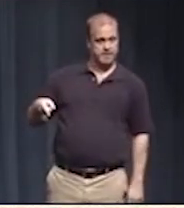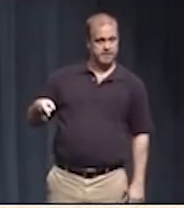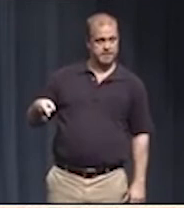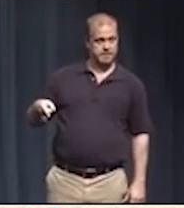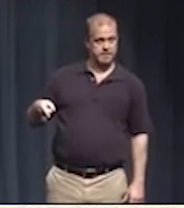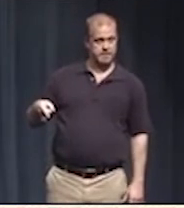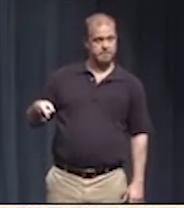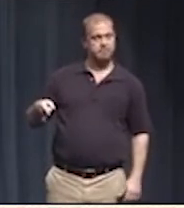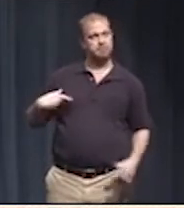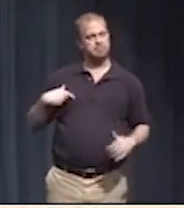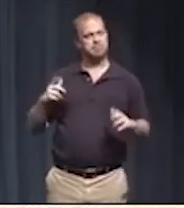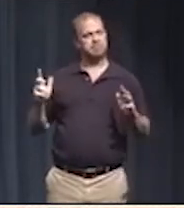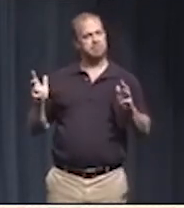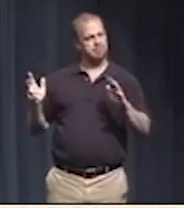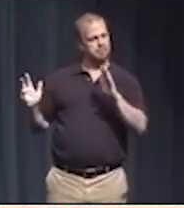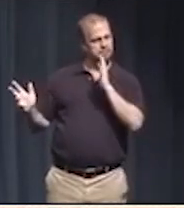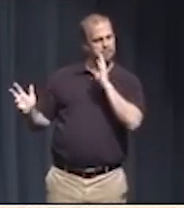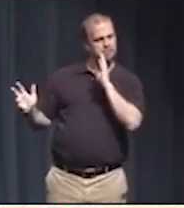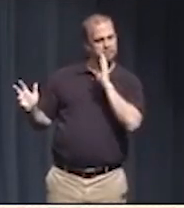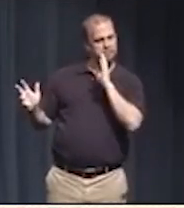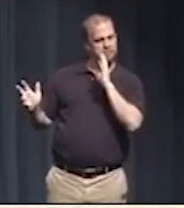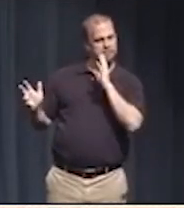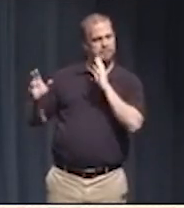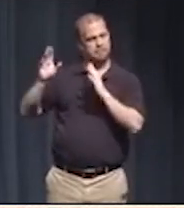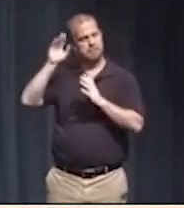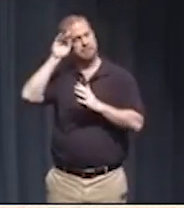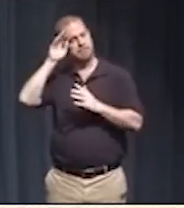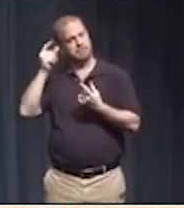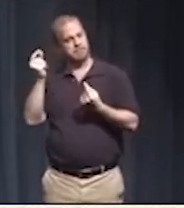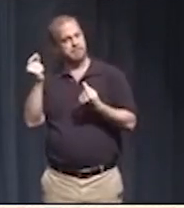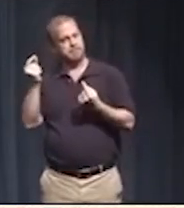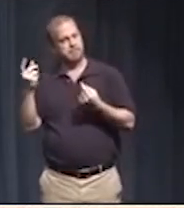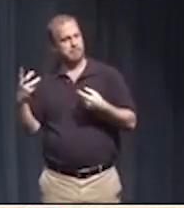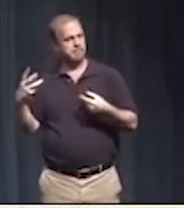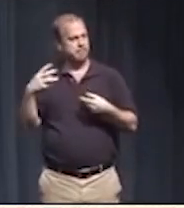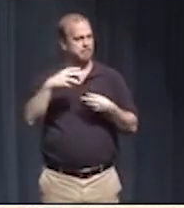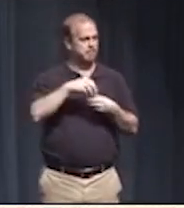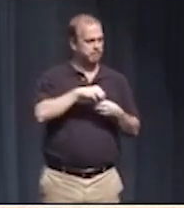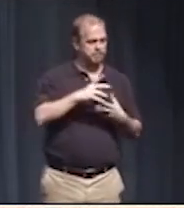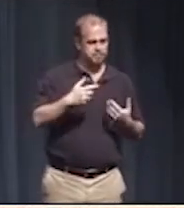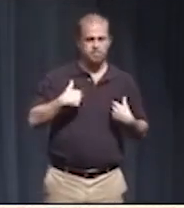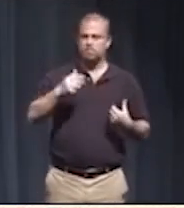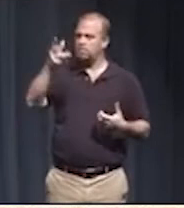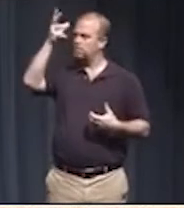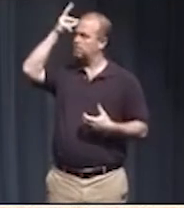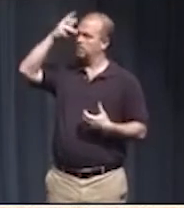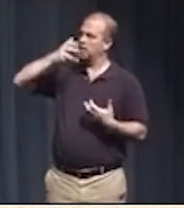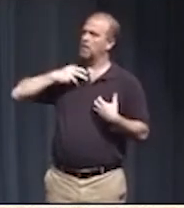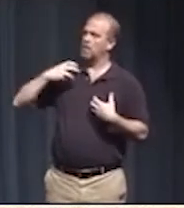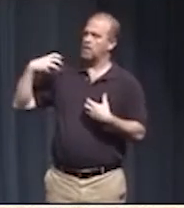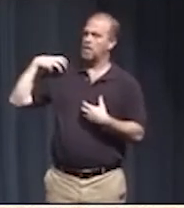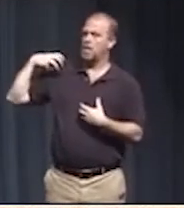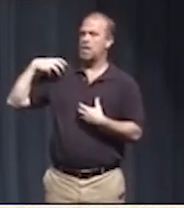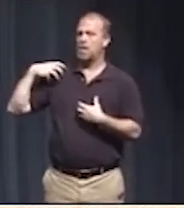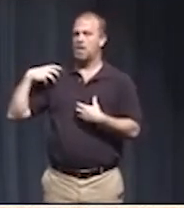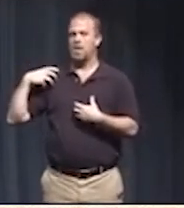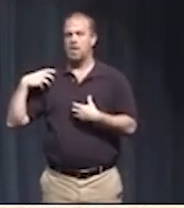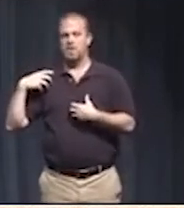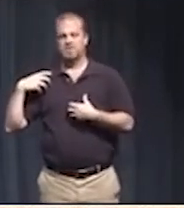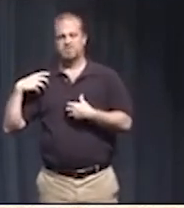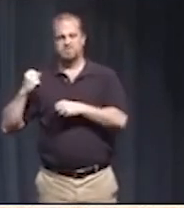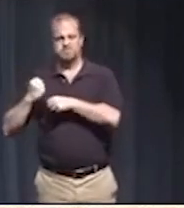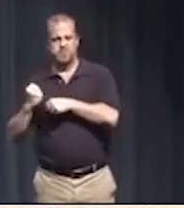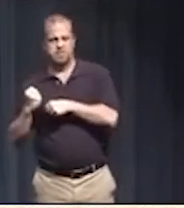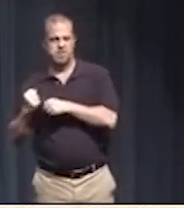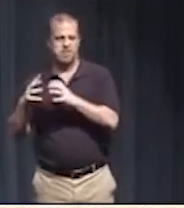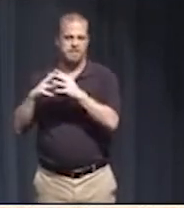and we were talking, if it was a boy, how did I want to be? Well, I wanted to be just like my dad. I wanted to coach Little League football and Little League baseball and do all